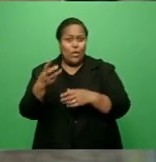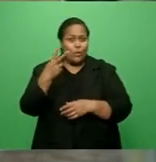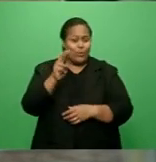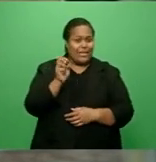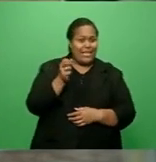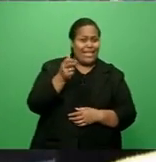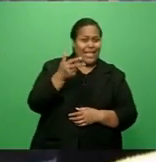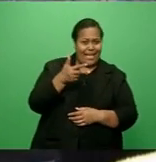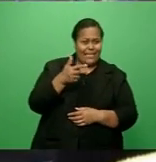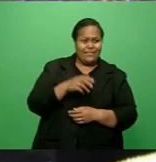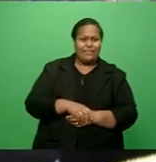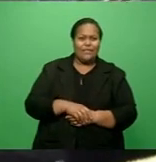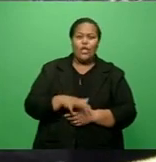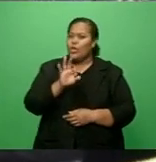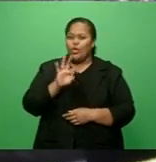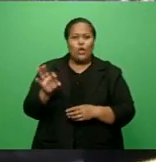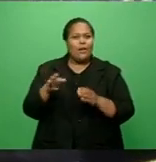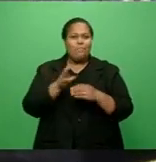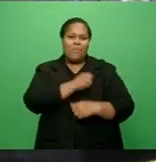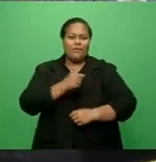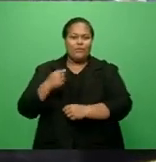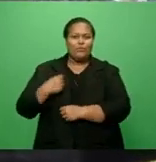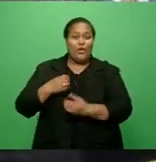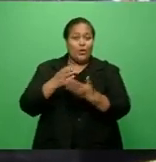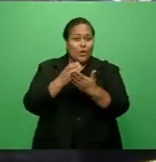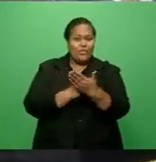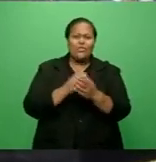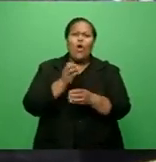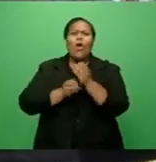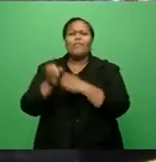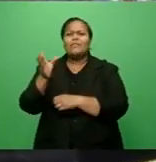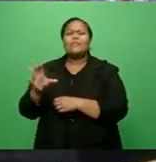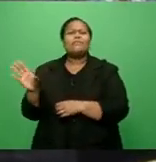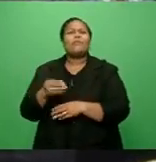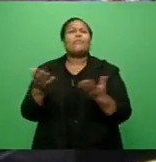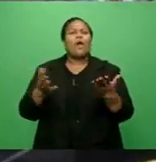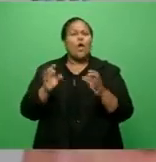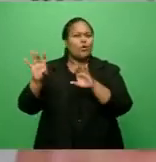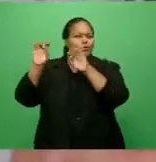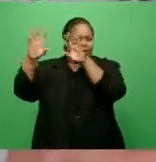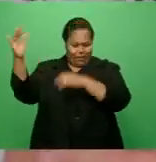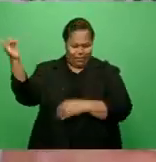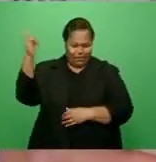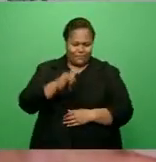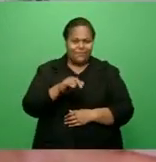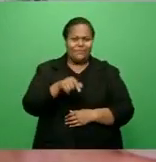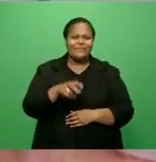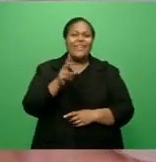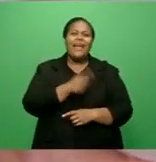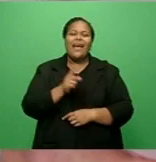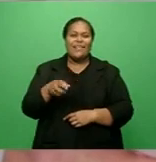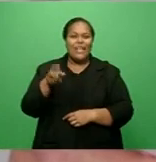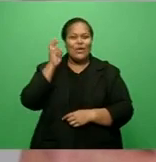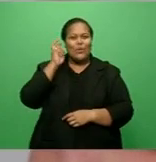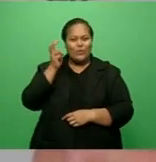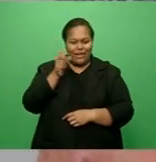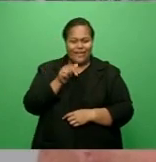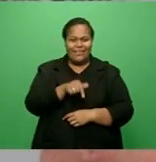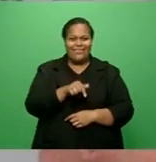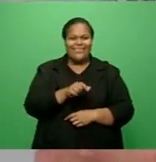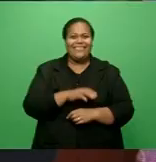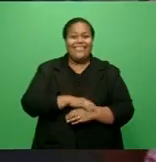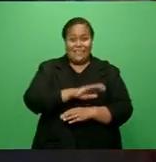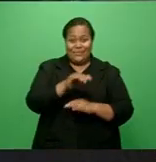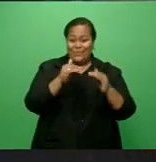28 non-military courses. Officers from Australia will attend courses at the Office Training Centre and Force Training Group once